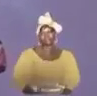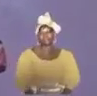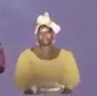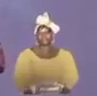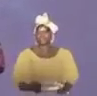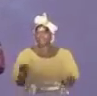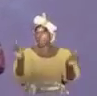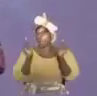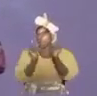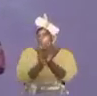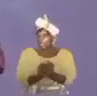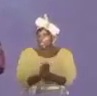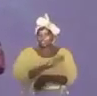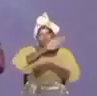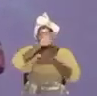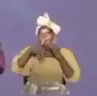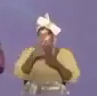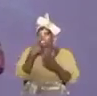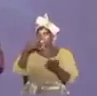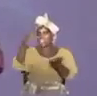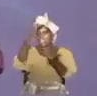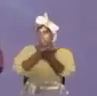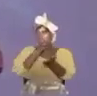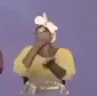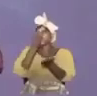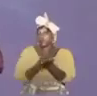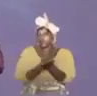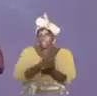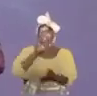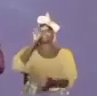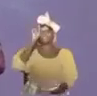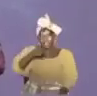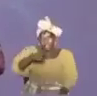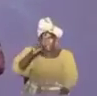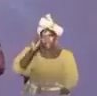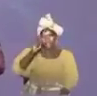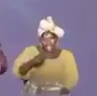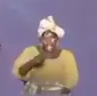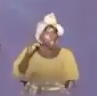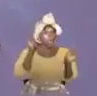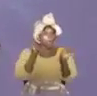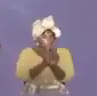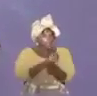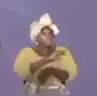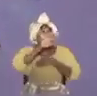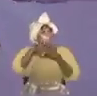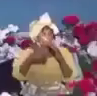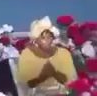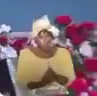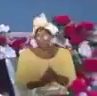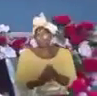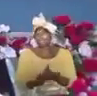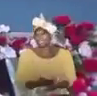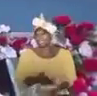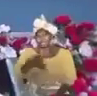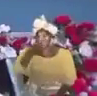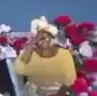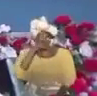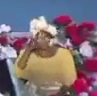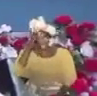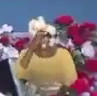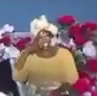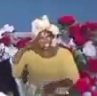In spite of the economic situation, yes, sir. In spite of the onslaught of demonic forces